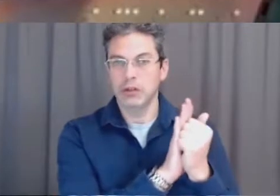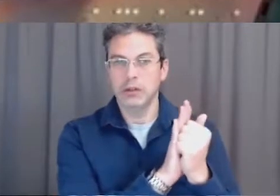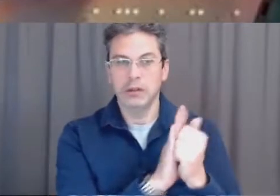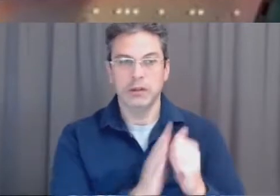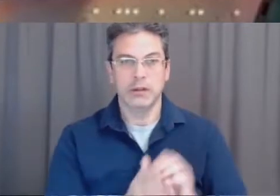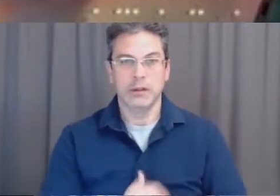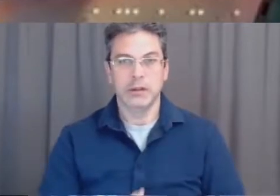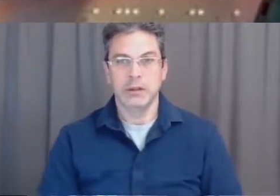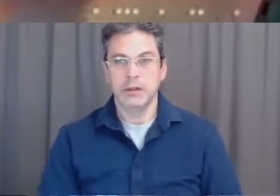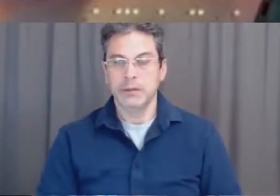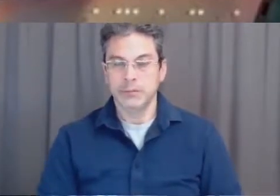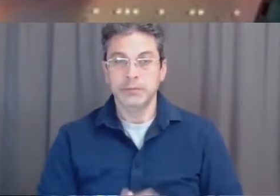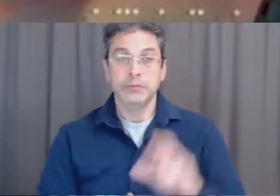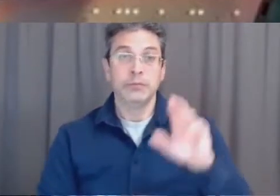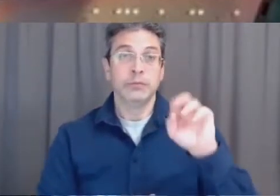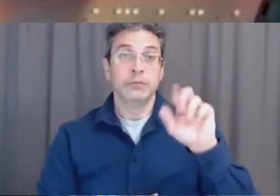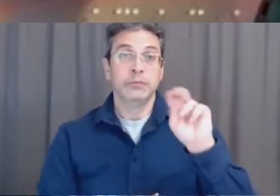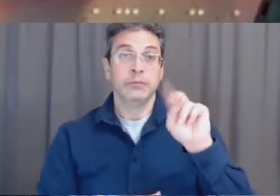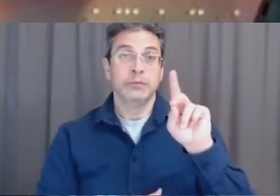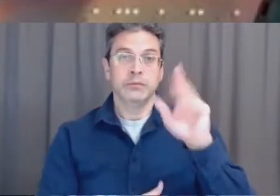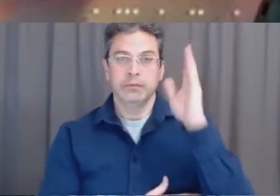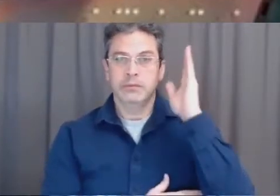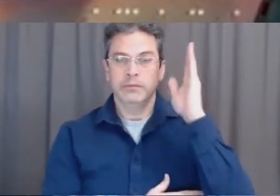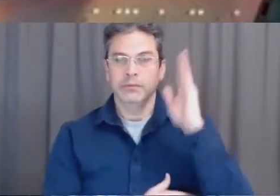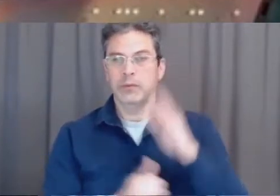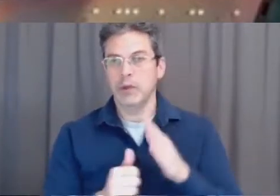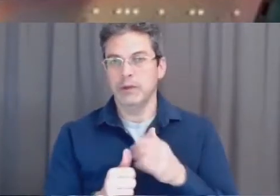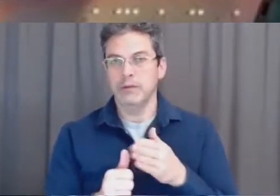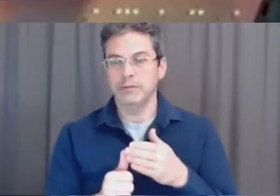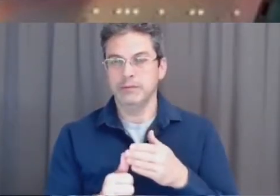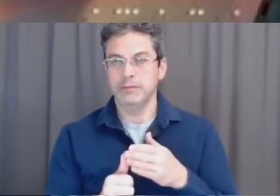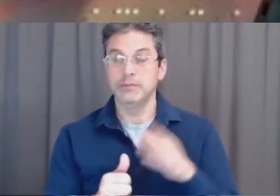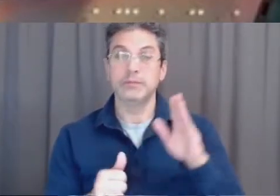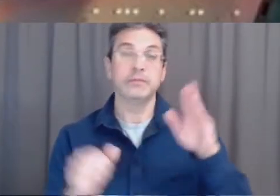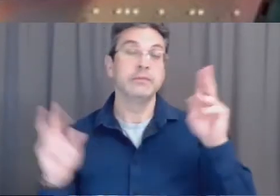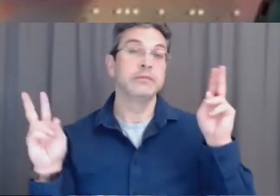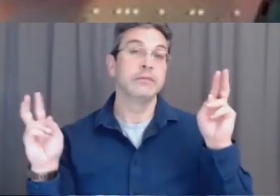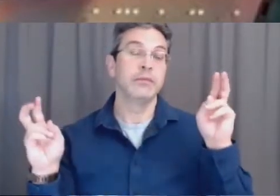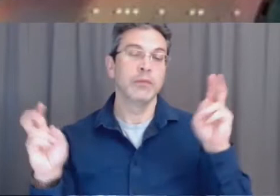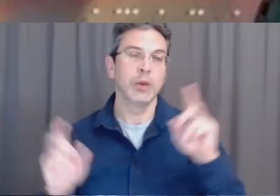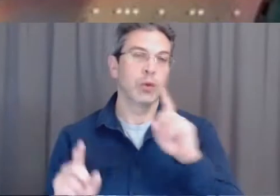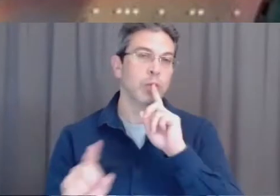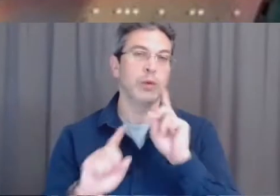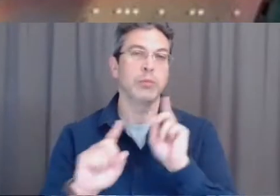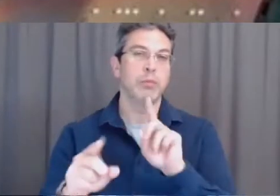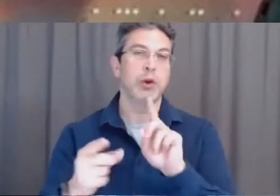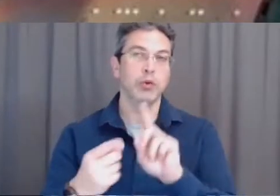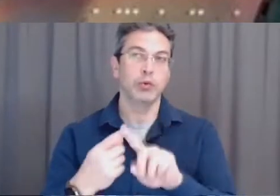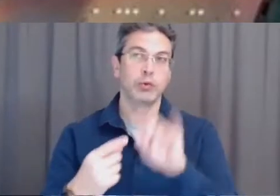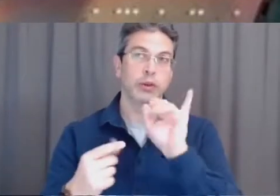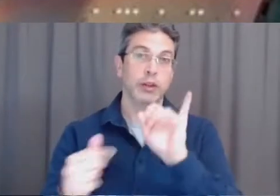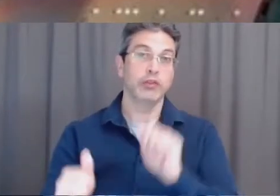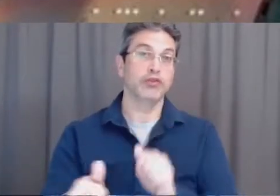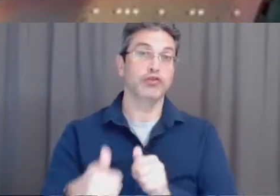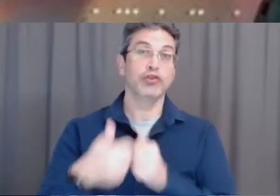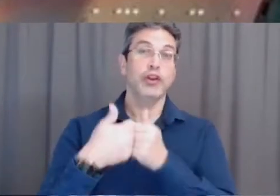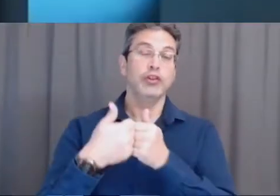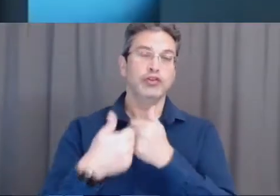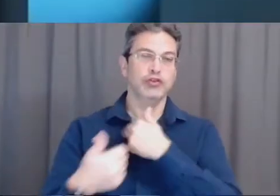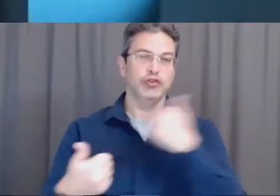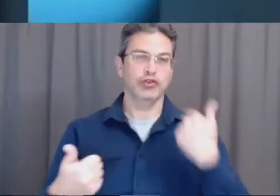Roland will be going first, and his talk's title is Responding to the China Challenge.